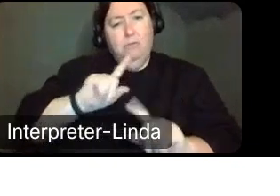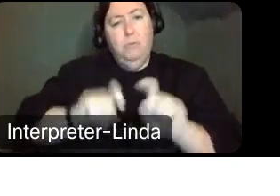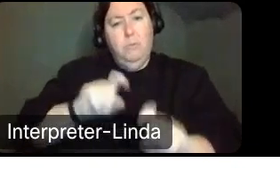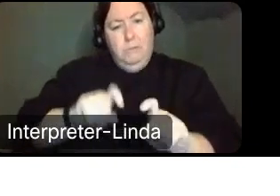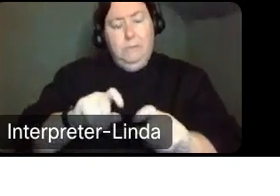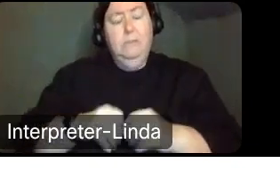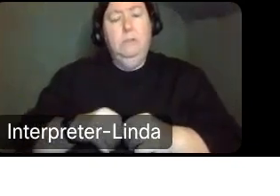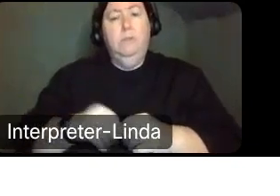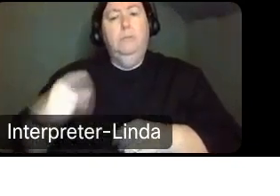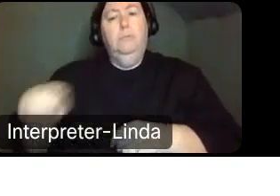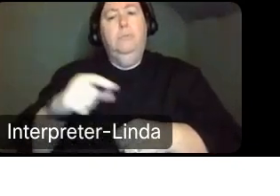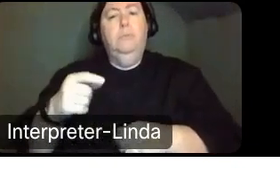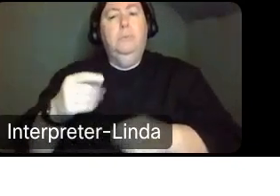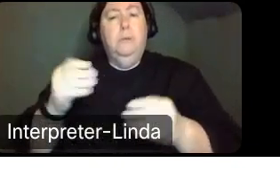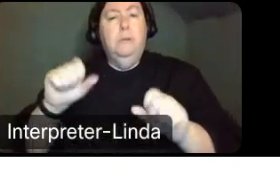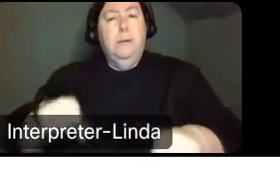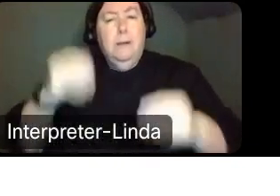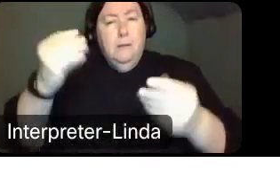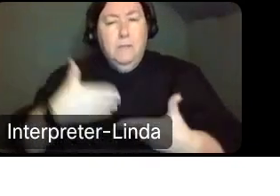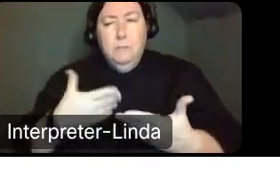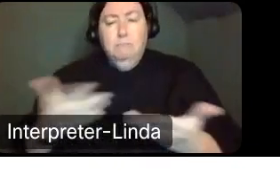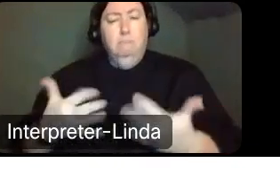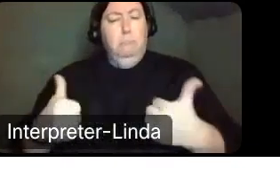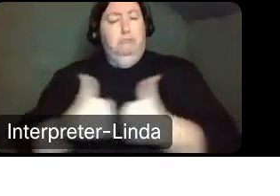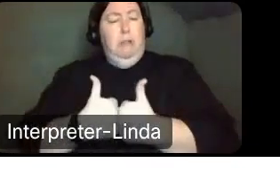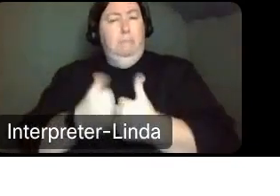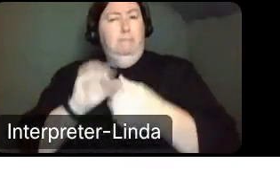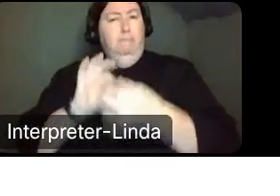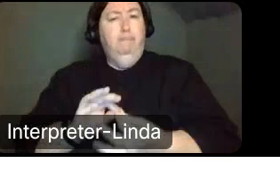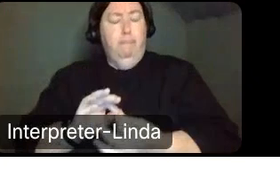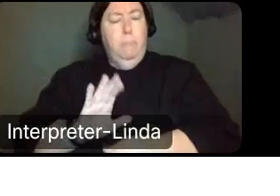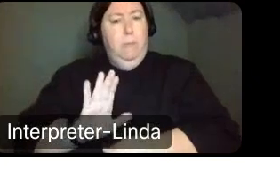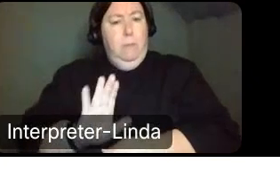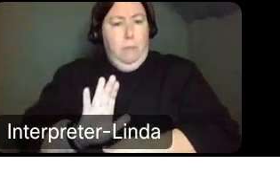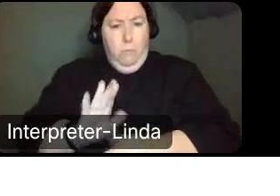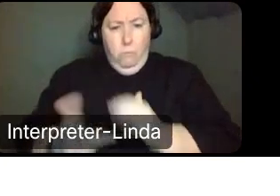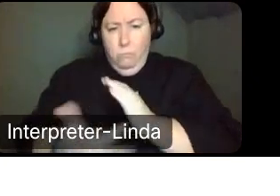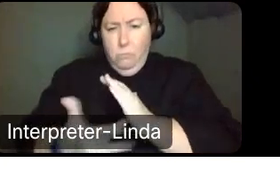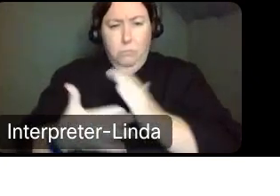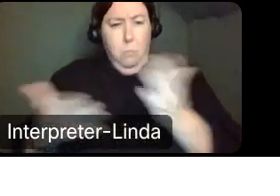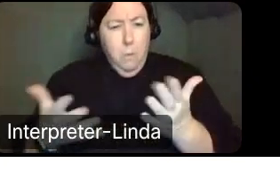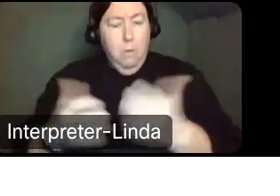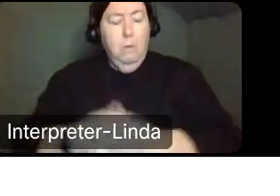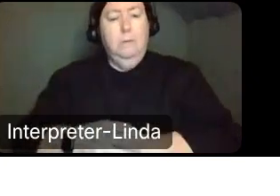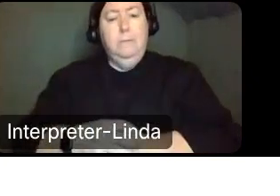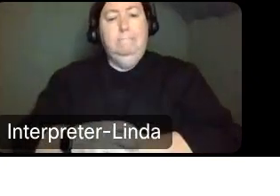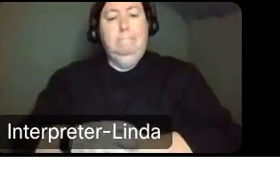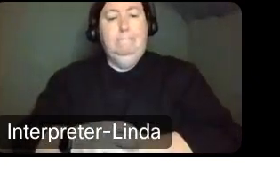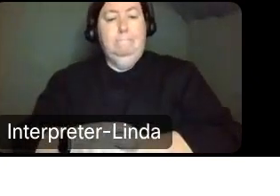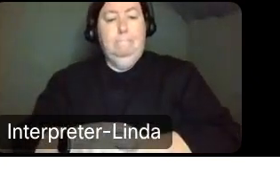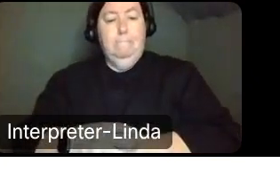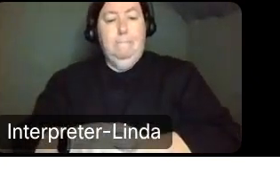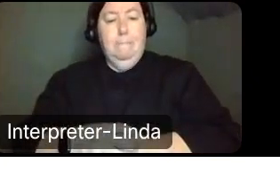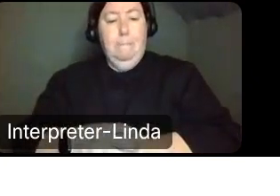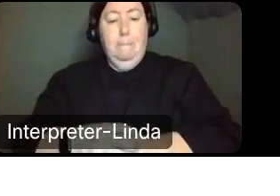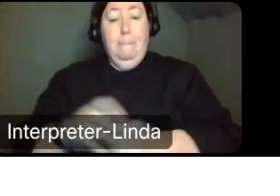can let us know, okay, what challenges has this student faced with their technology? This gives you, when this data is sent